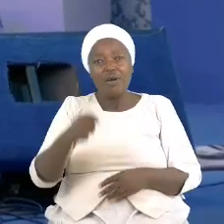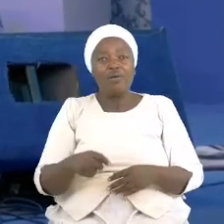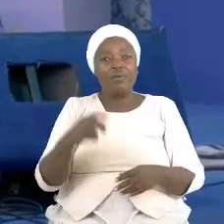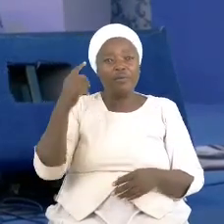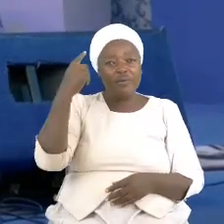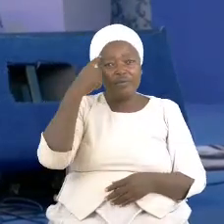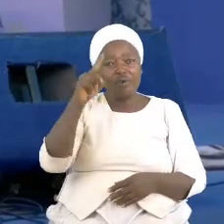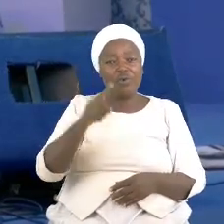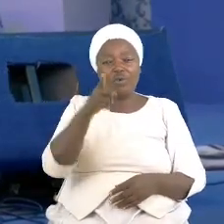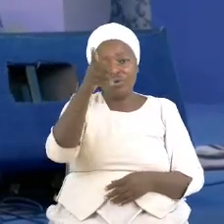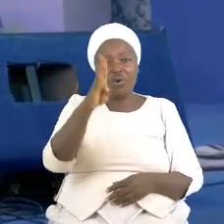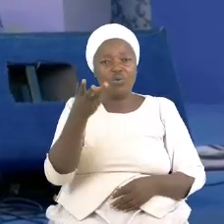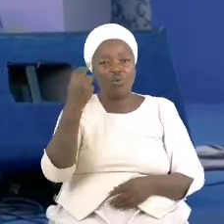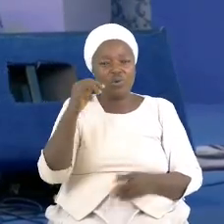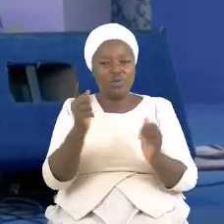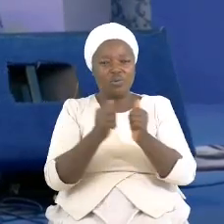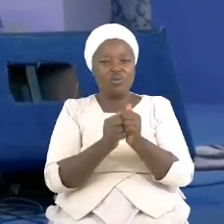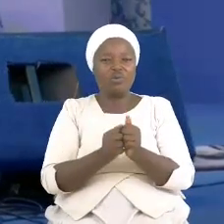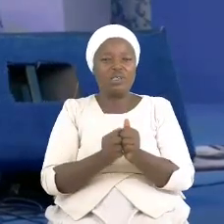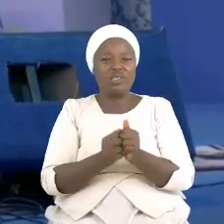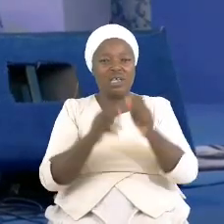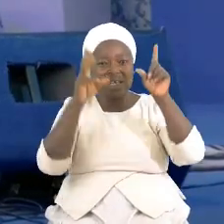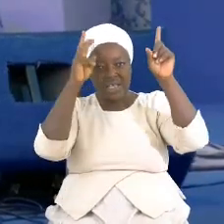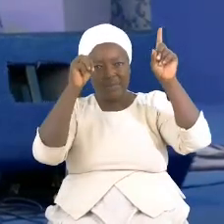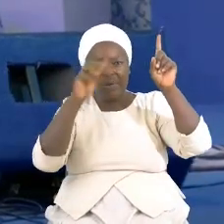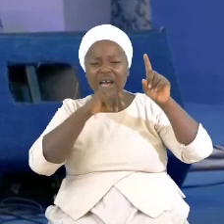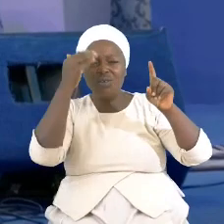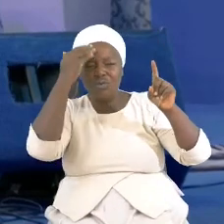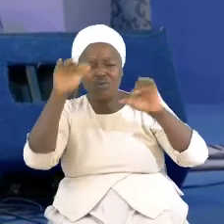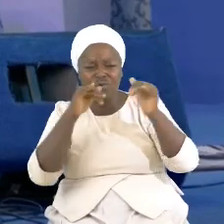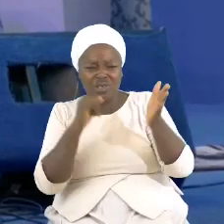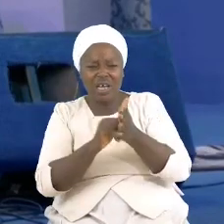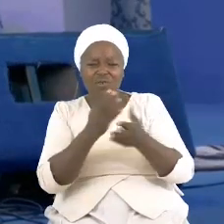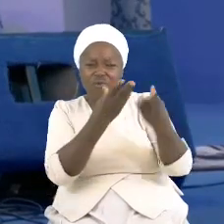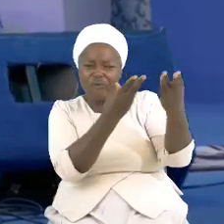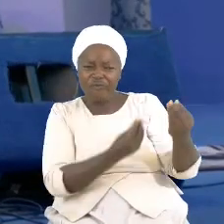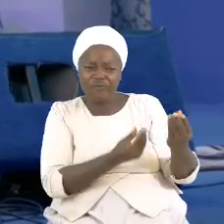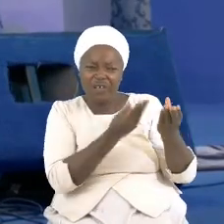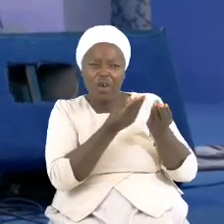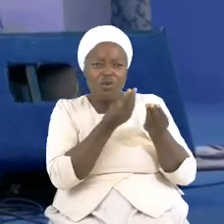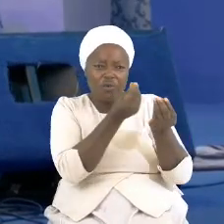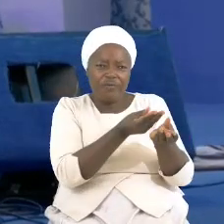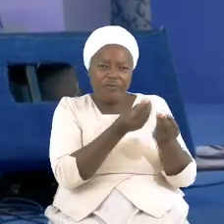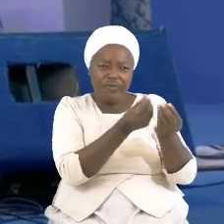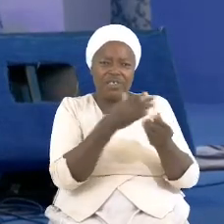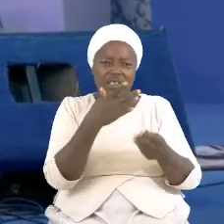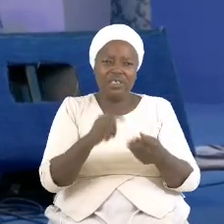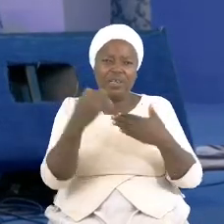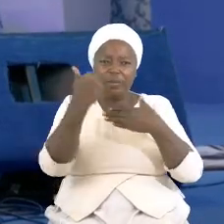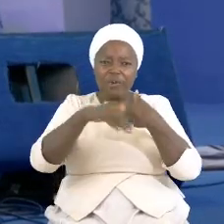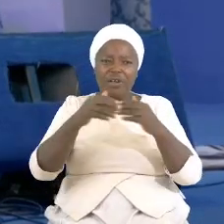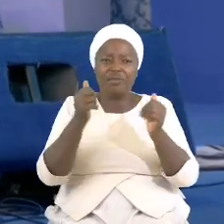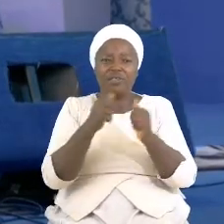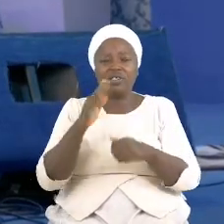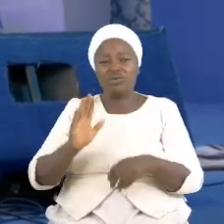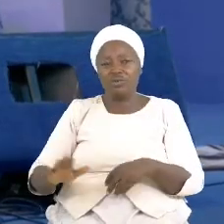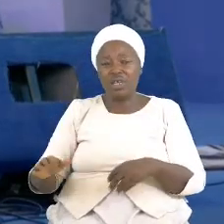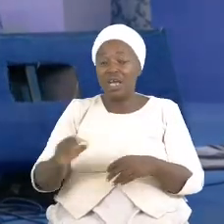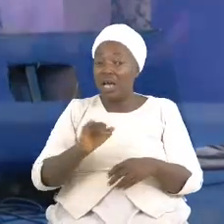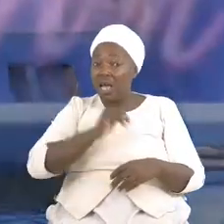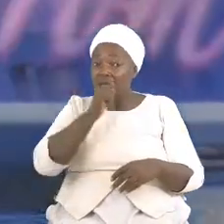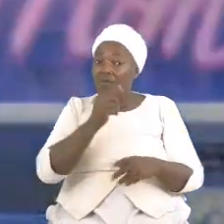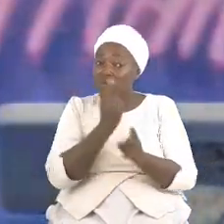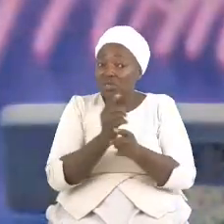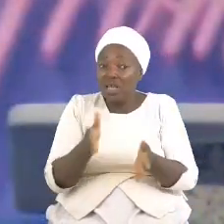him. I know you've been doing that. You've given the bread to the children. I'm asking for the crumbs. Don't you have any